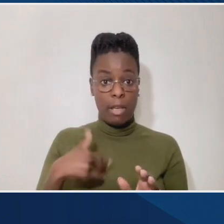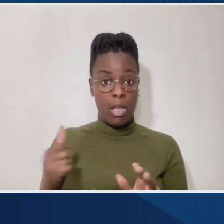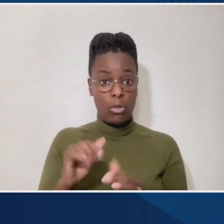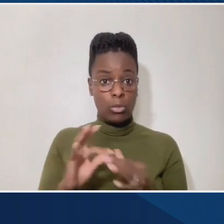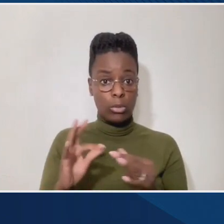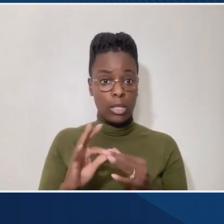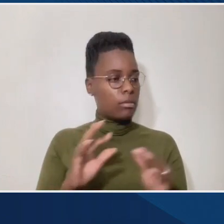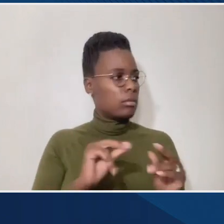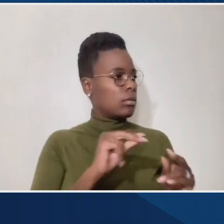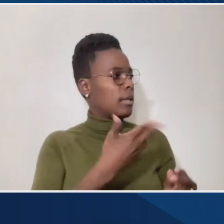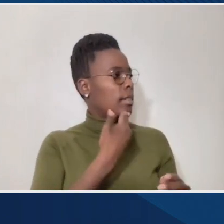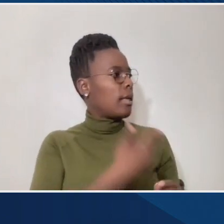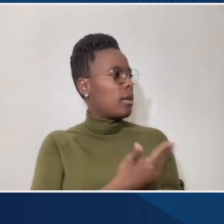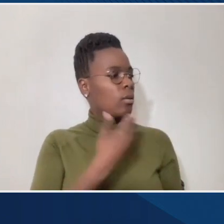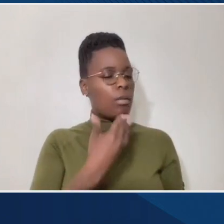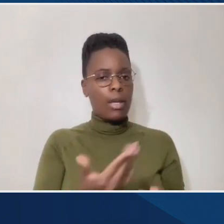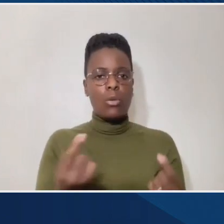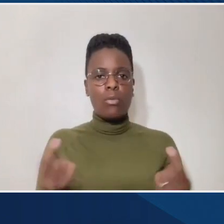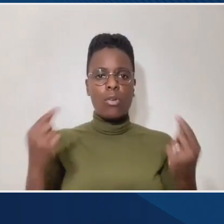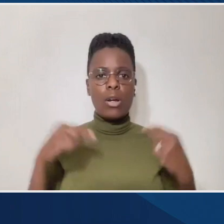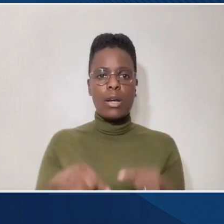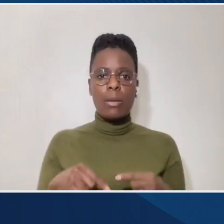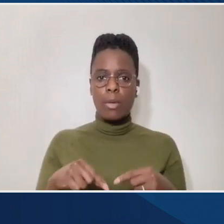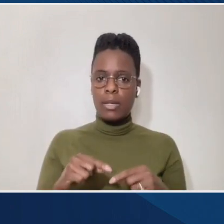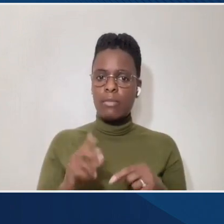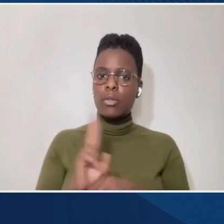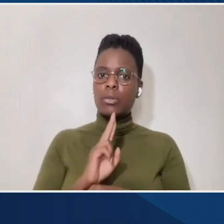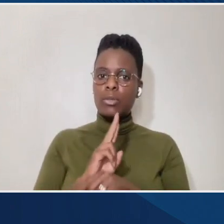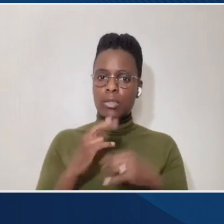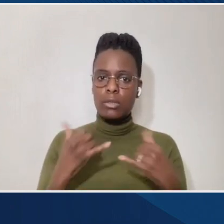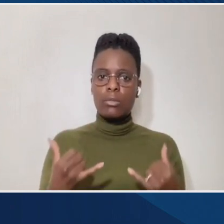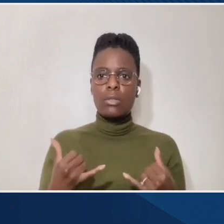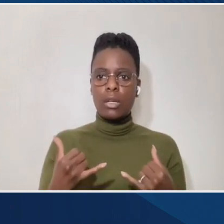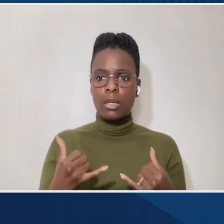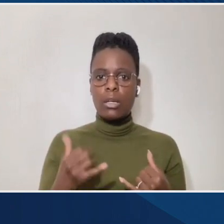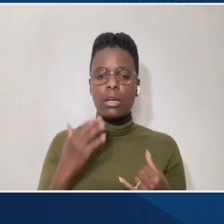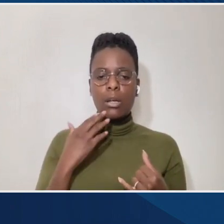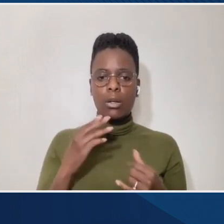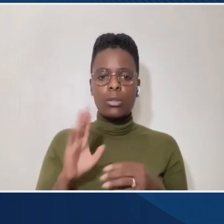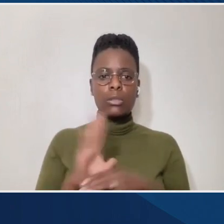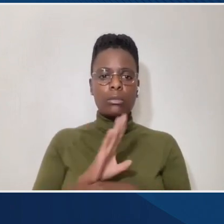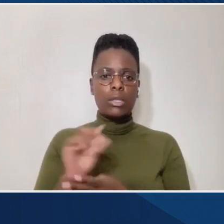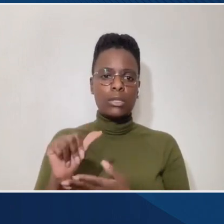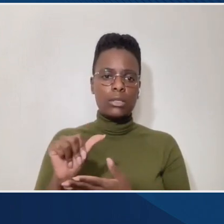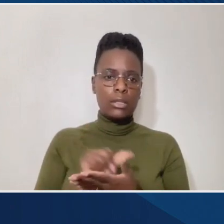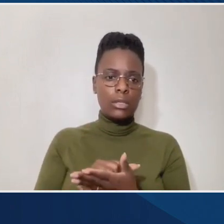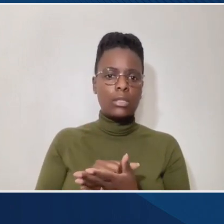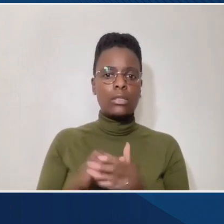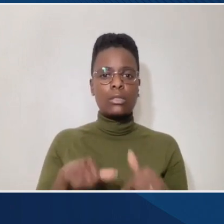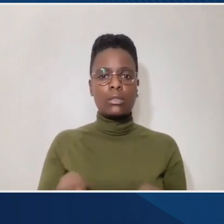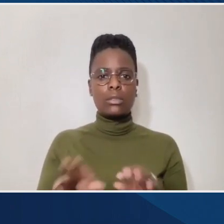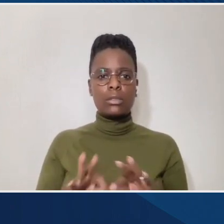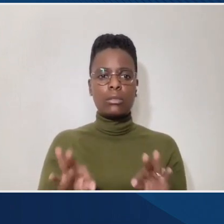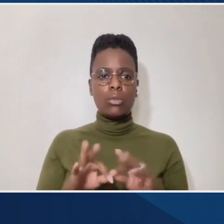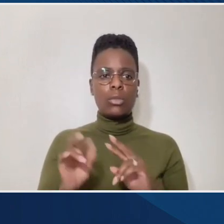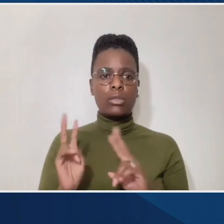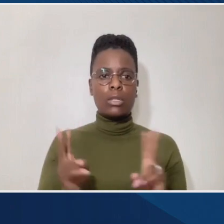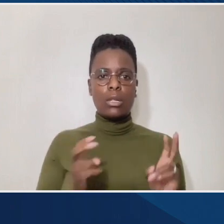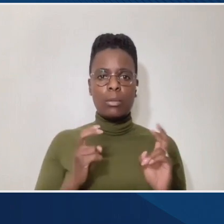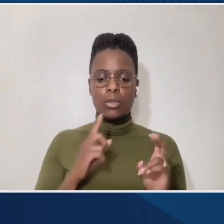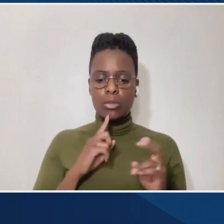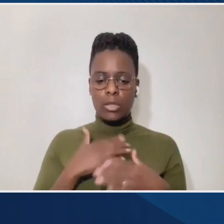So thumbs up means you're in favor. You agree with it. Sideways means, you may have some